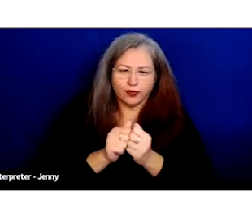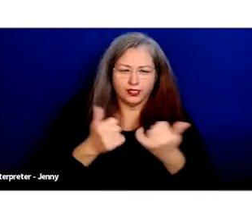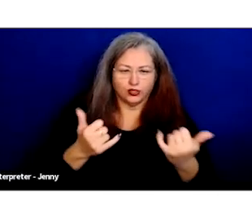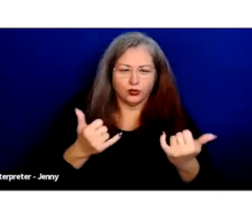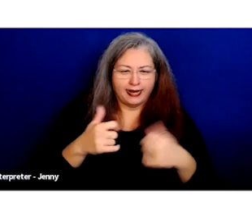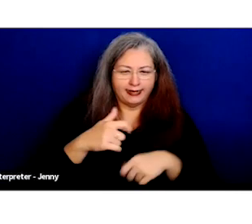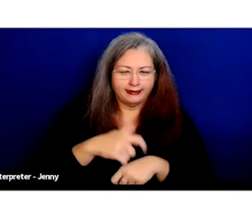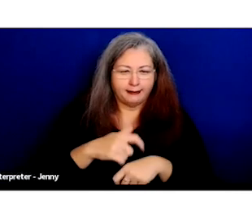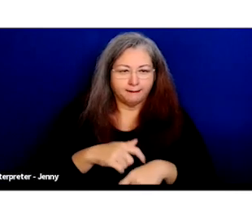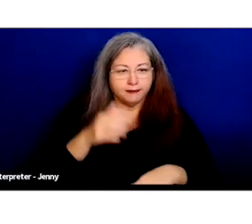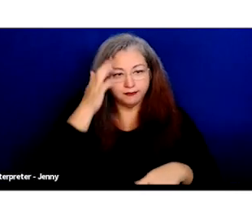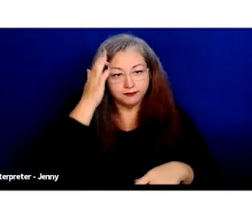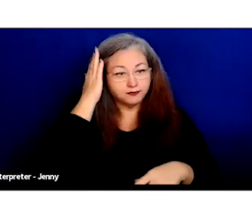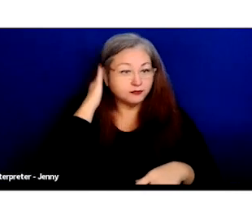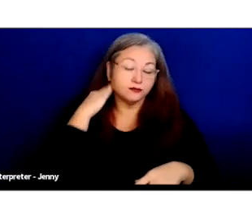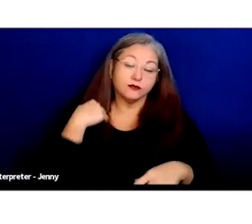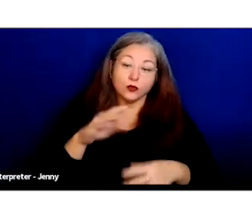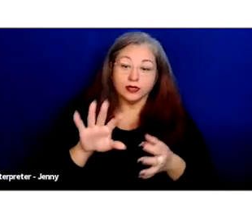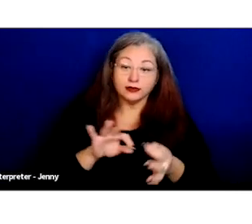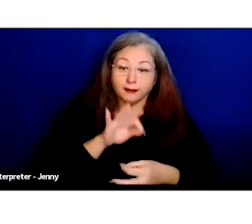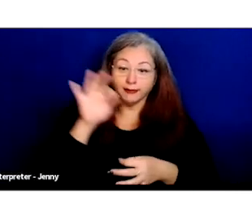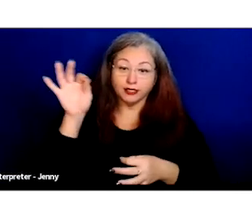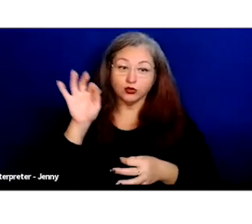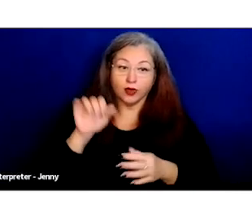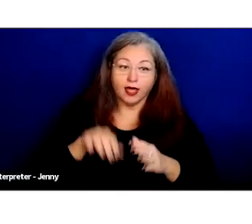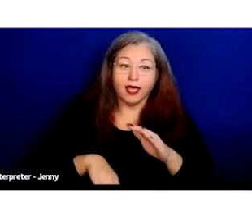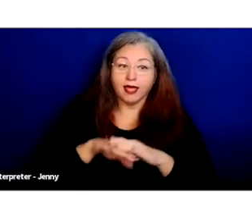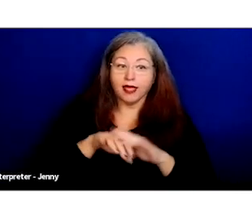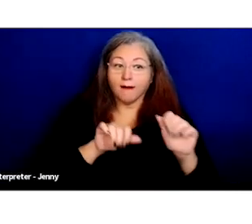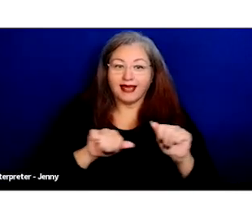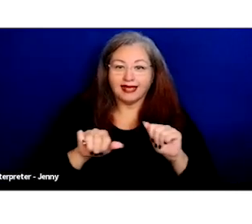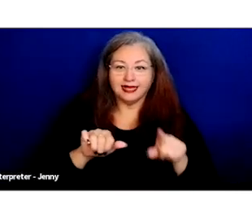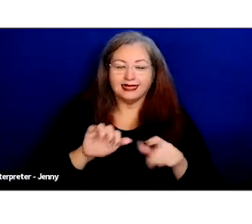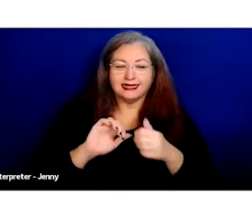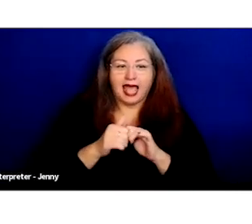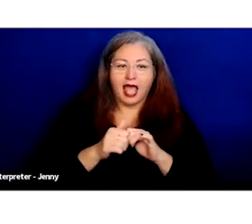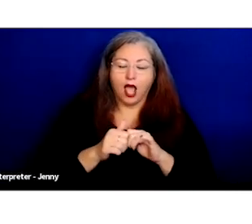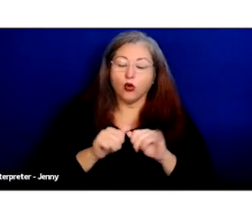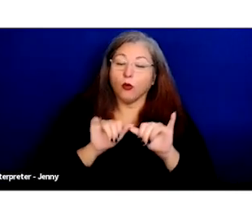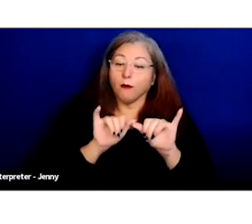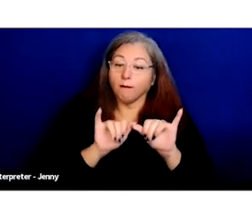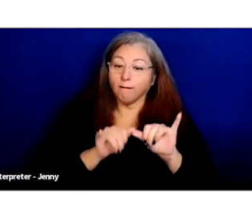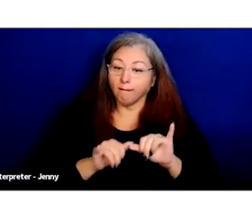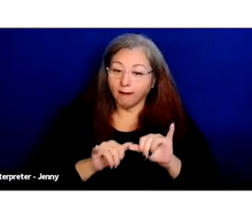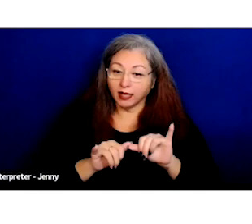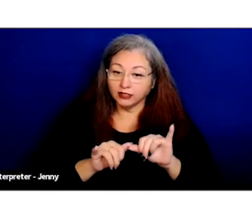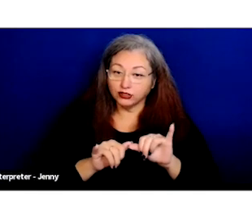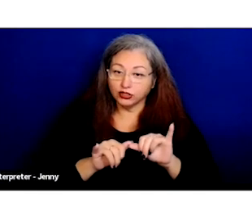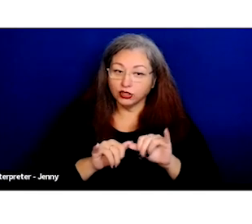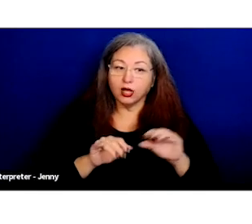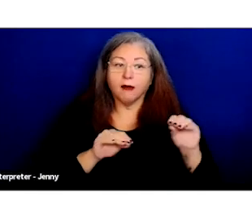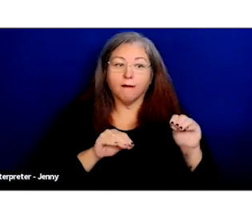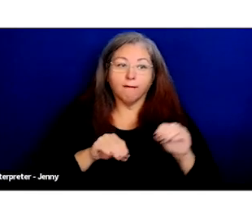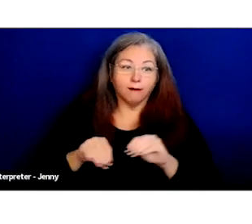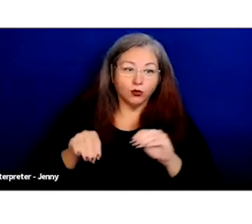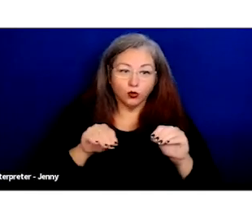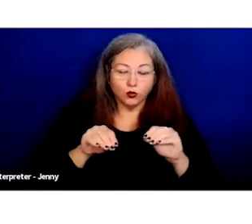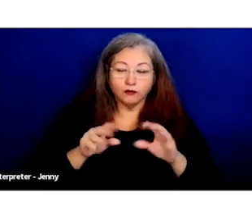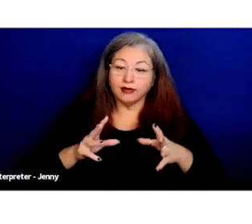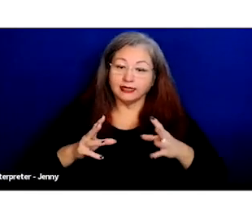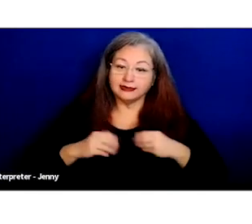today. So spiritual capacity is really a way to measure, move, and